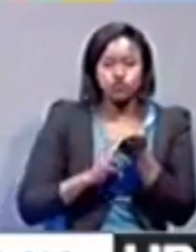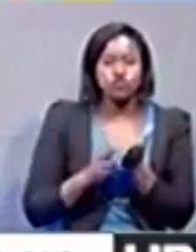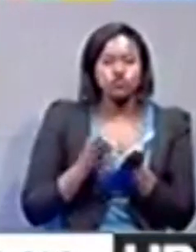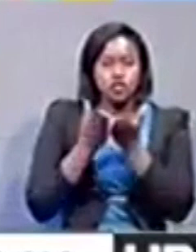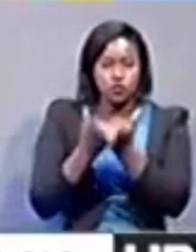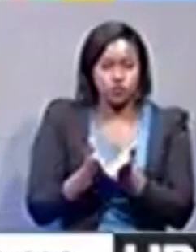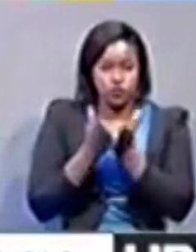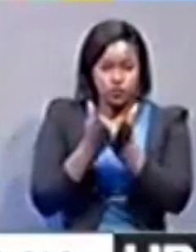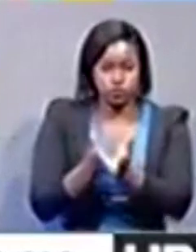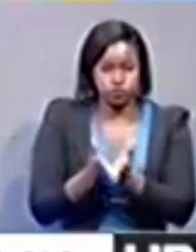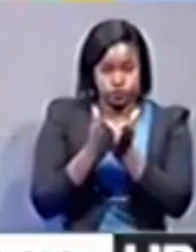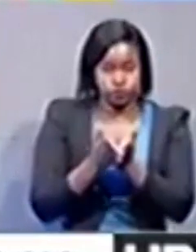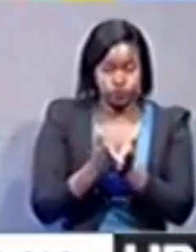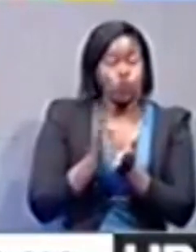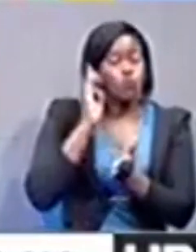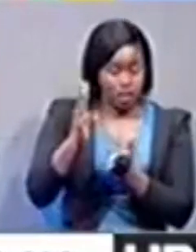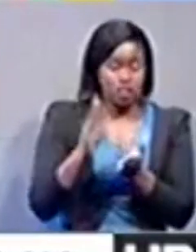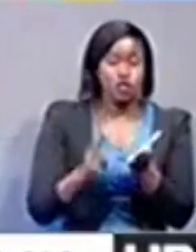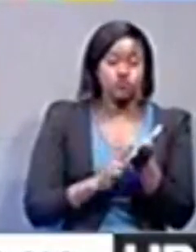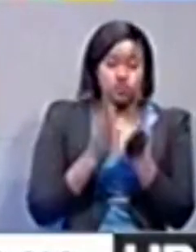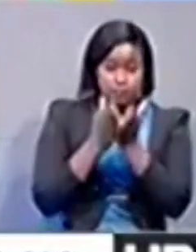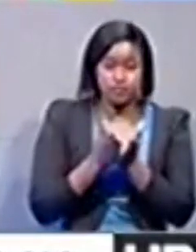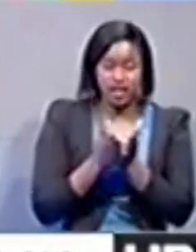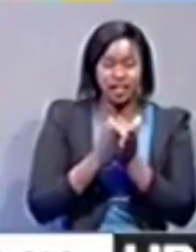We're beginning to use the water to use Kisumu